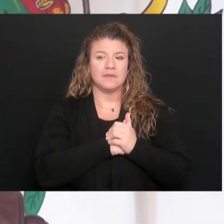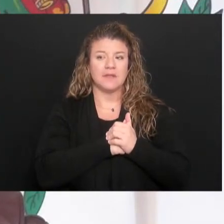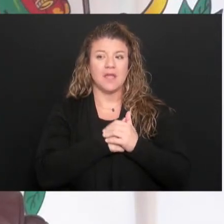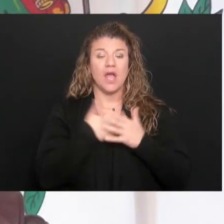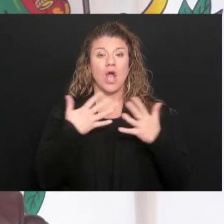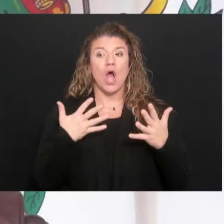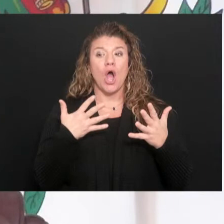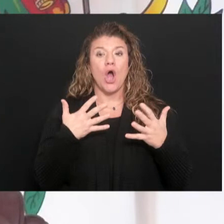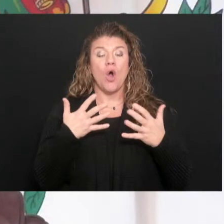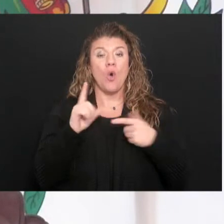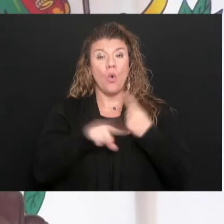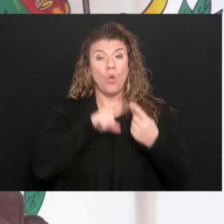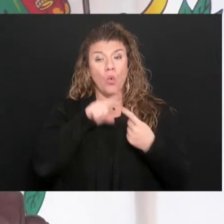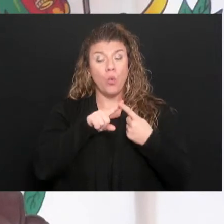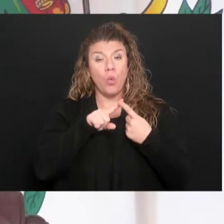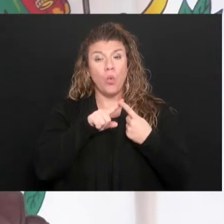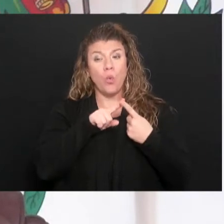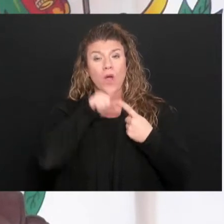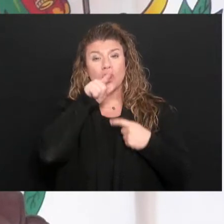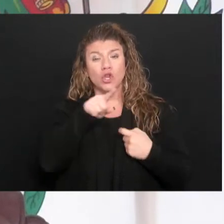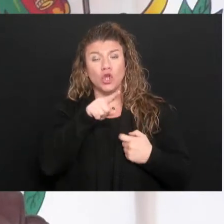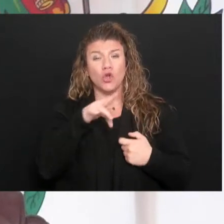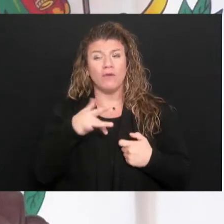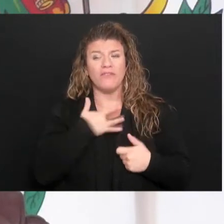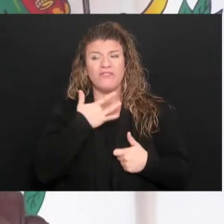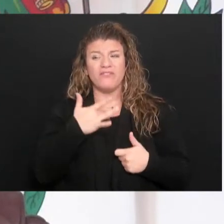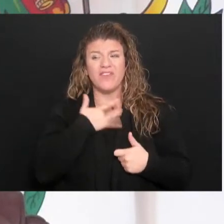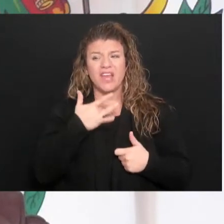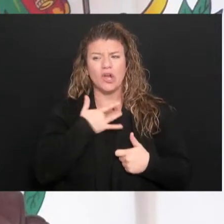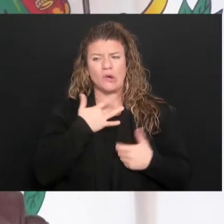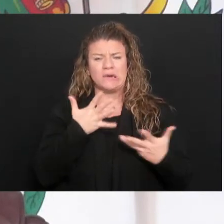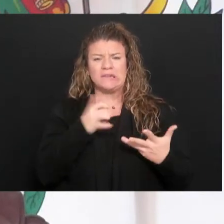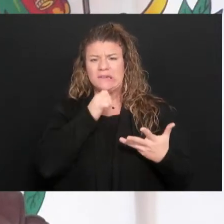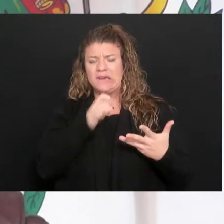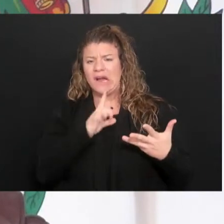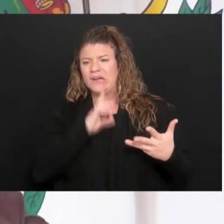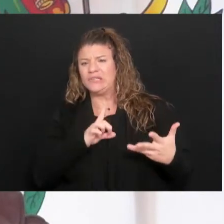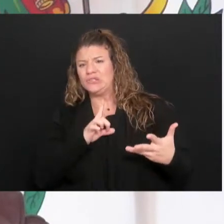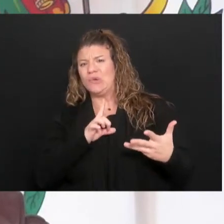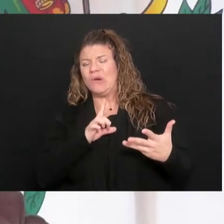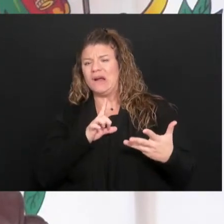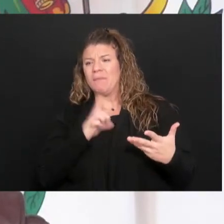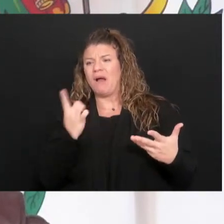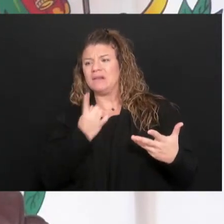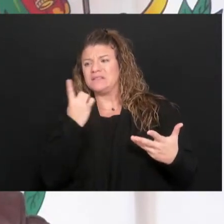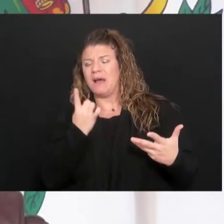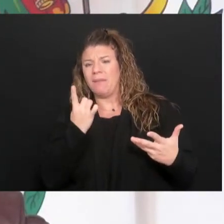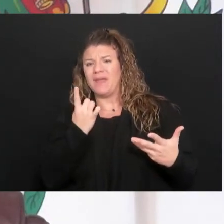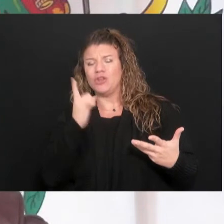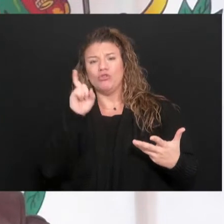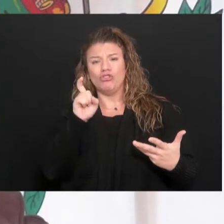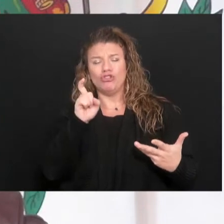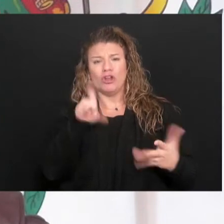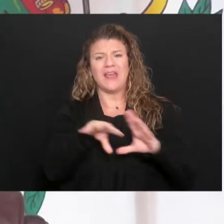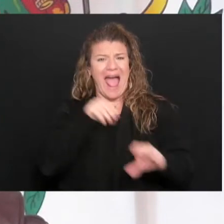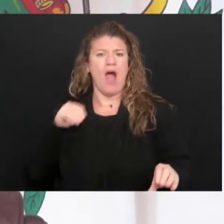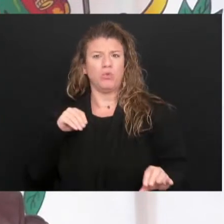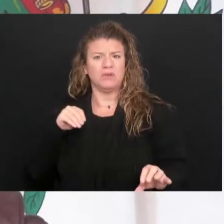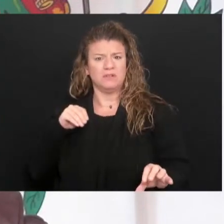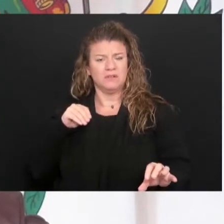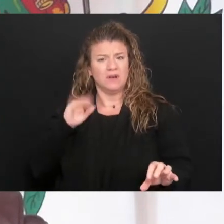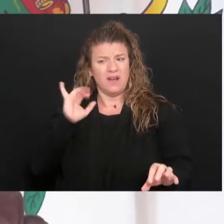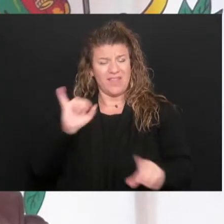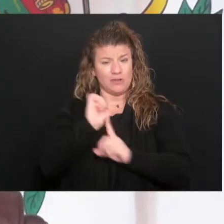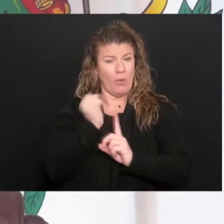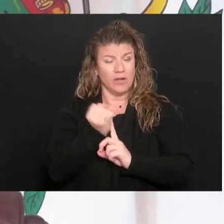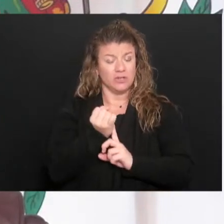when you really feel uneasy about a situation, you ought to try to get out of that situation if you can. And really and truly, if